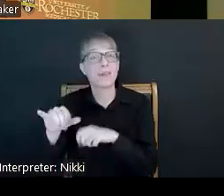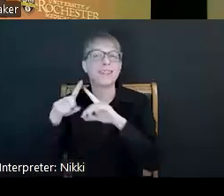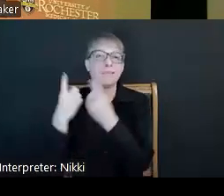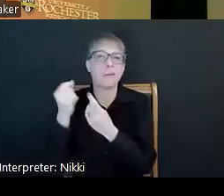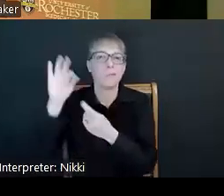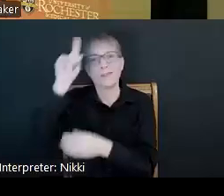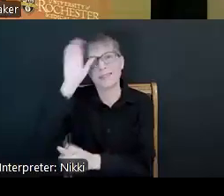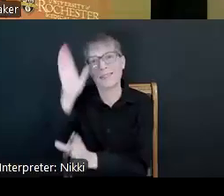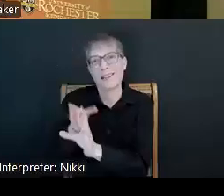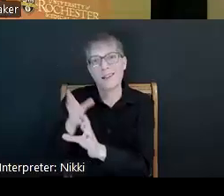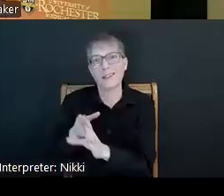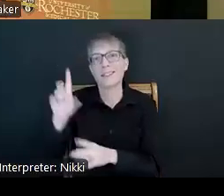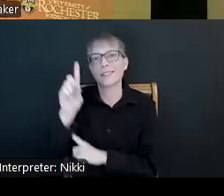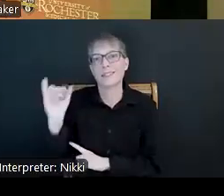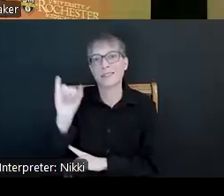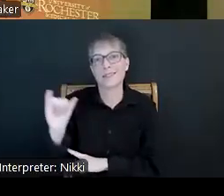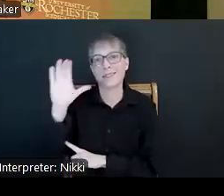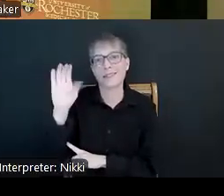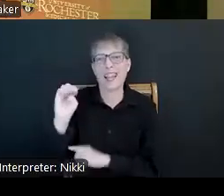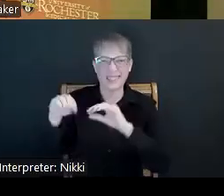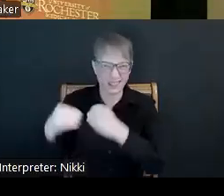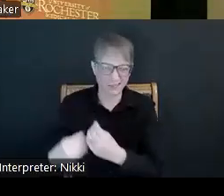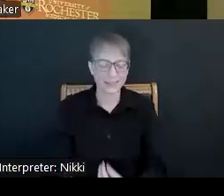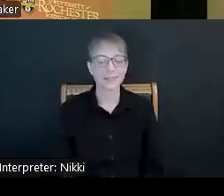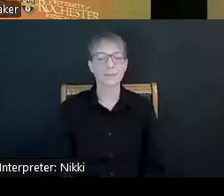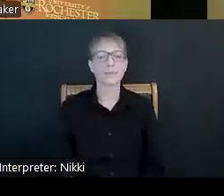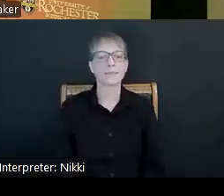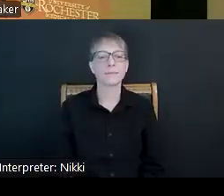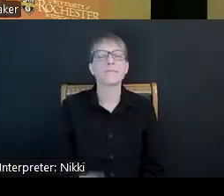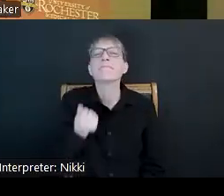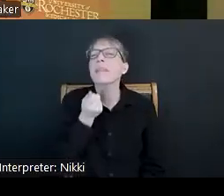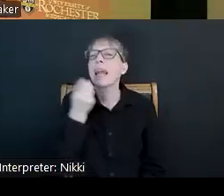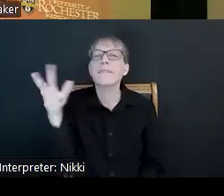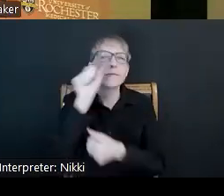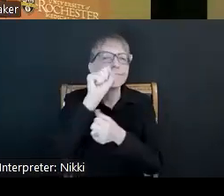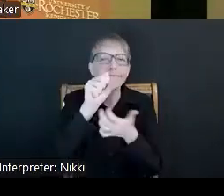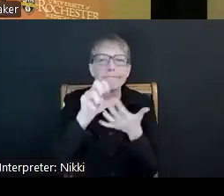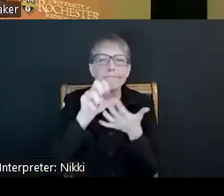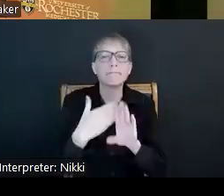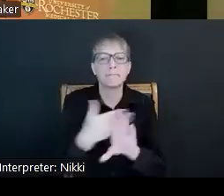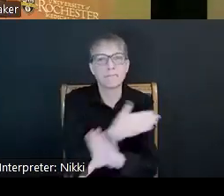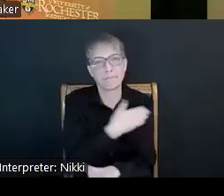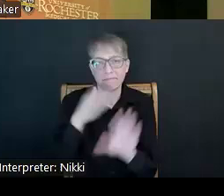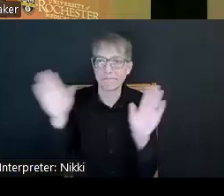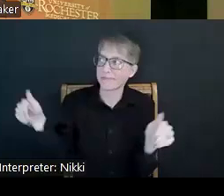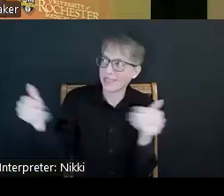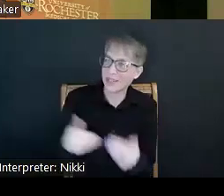of DICE. And I have a few housekeeping things to cover before I introduce our